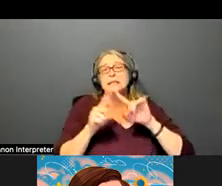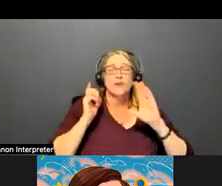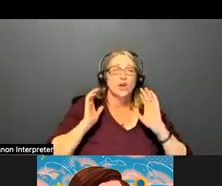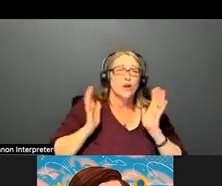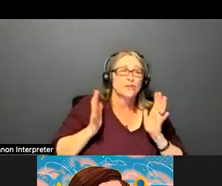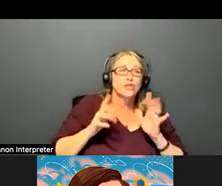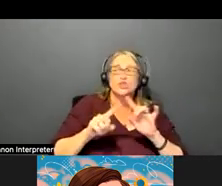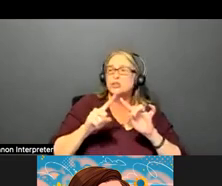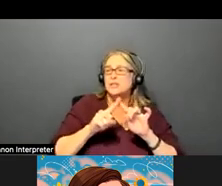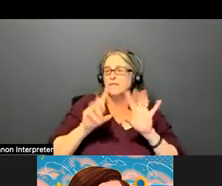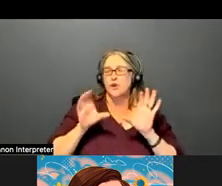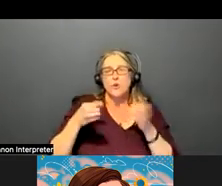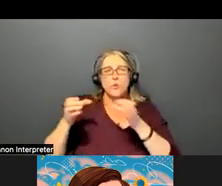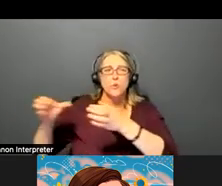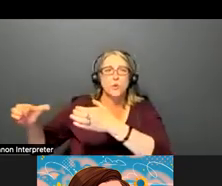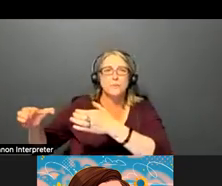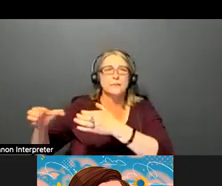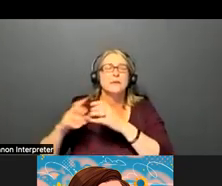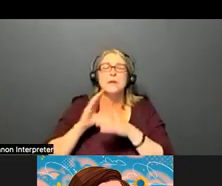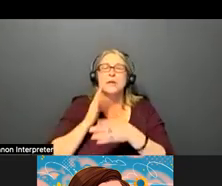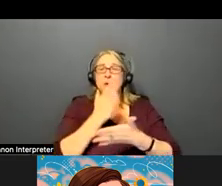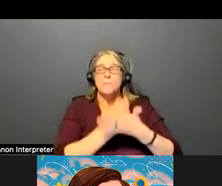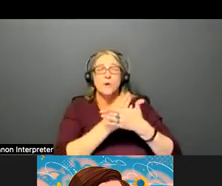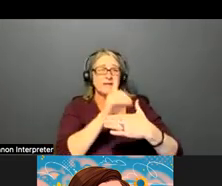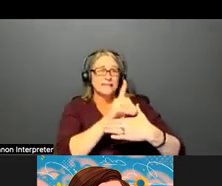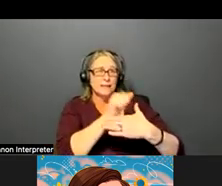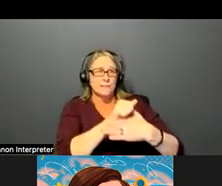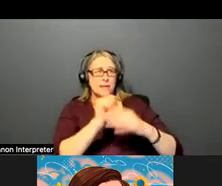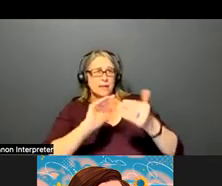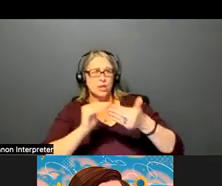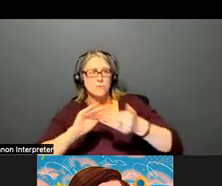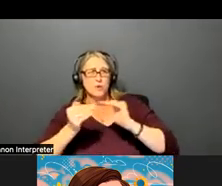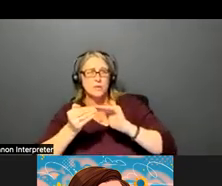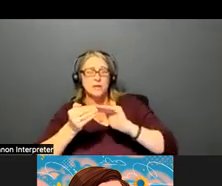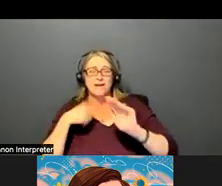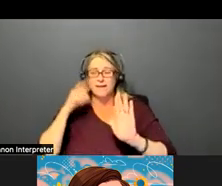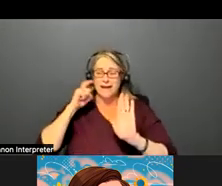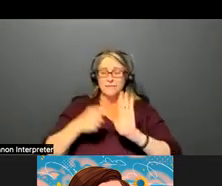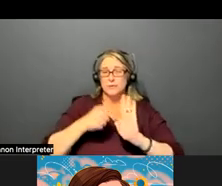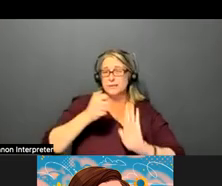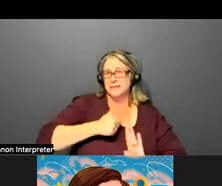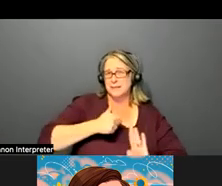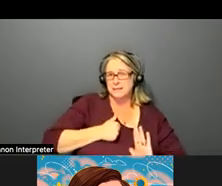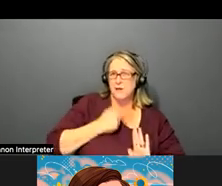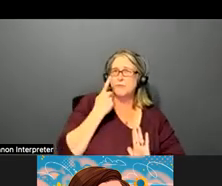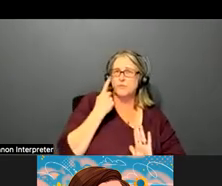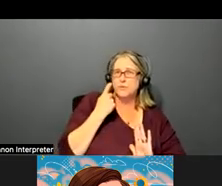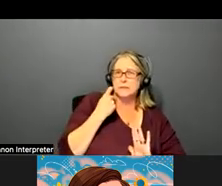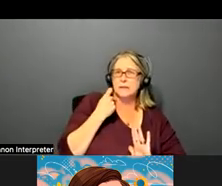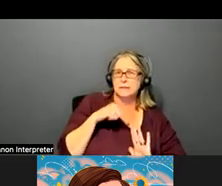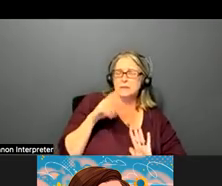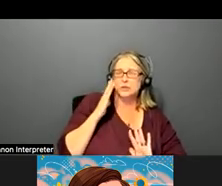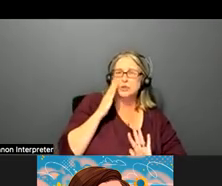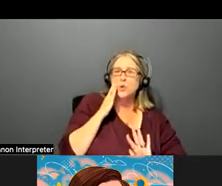groups, and part of the disability community. Something that I've noticed lately, I think it's pretty well known that if